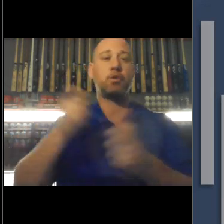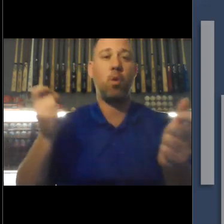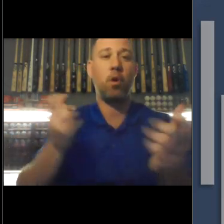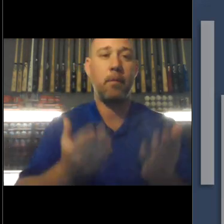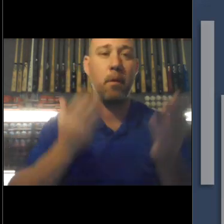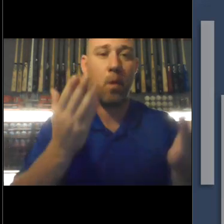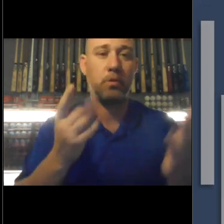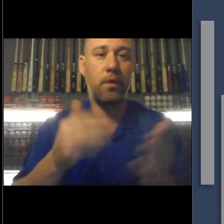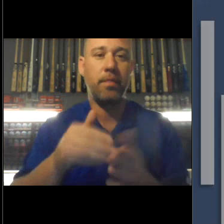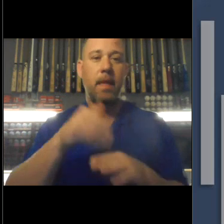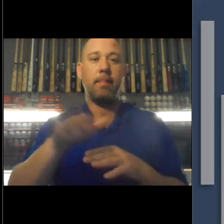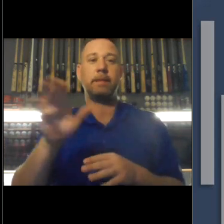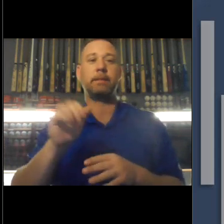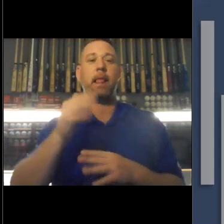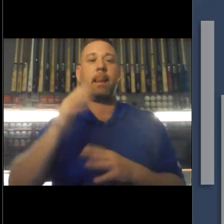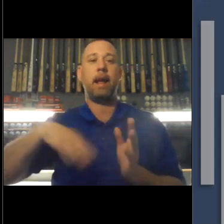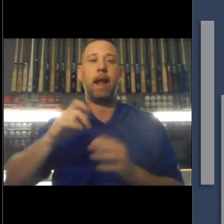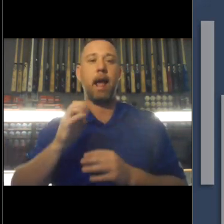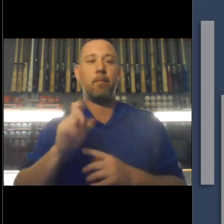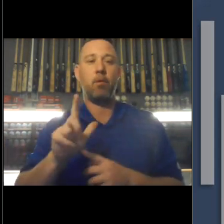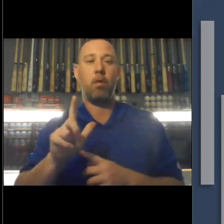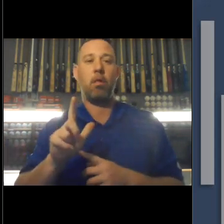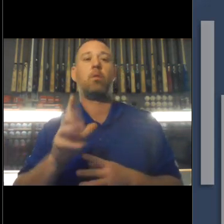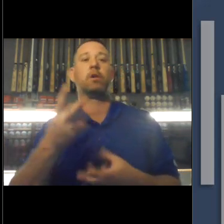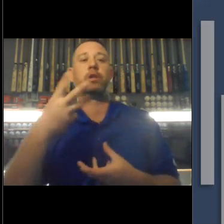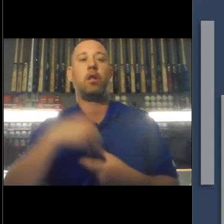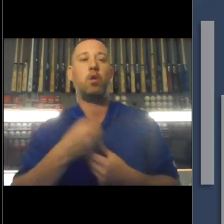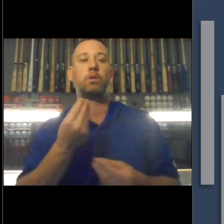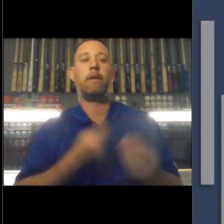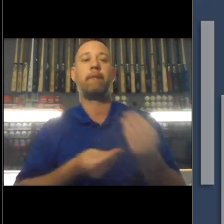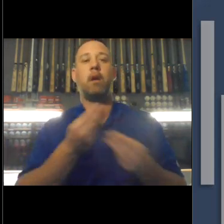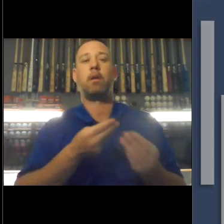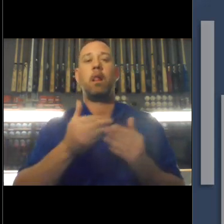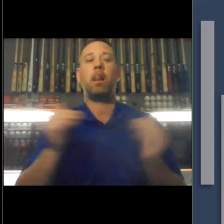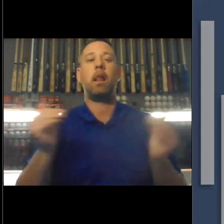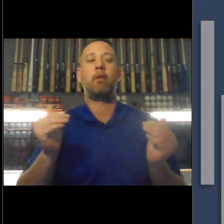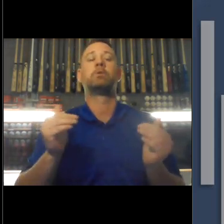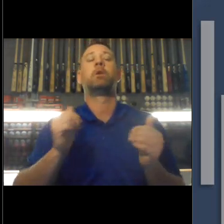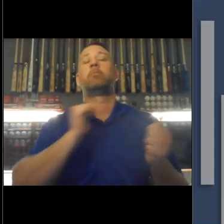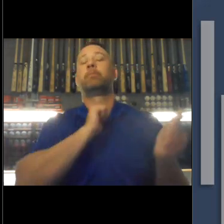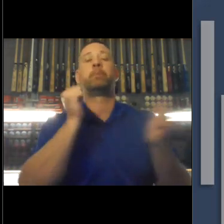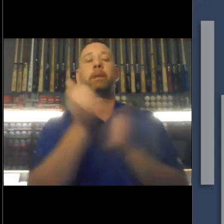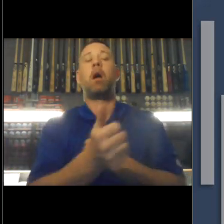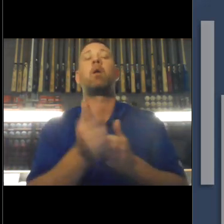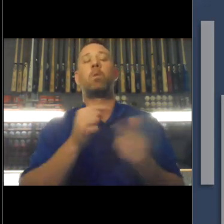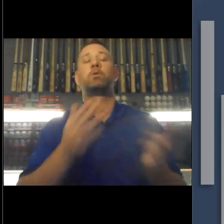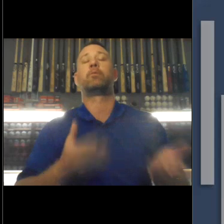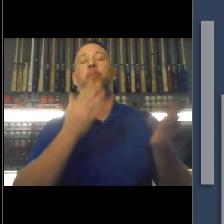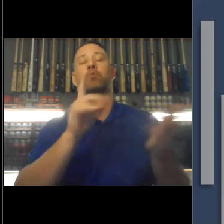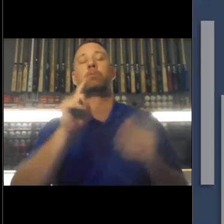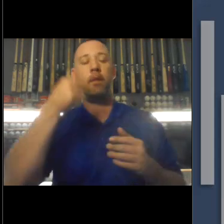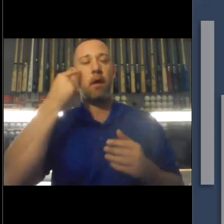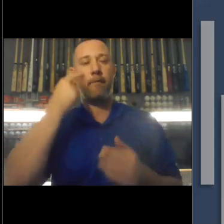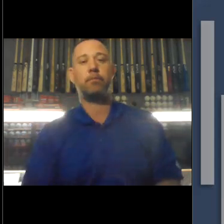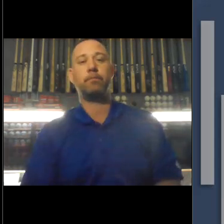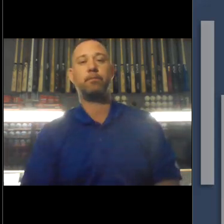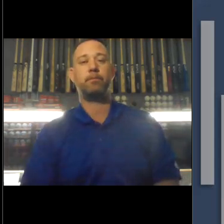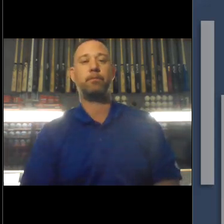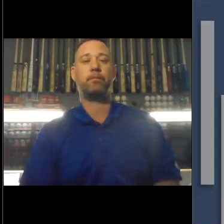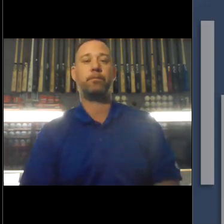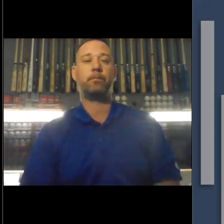they released in late April, which includes funding levels beyond what was proposed by the governor.